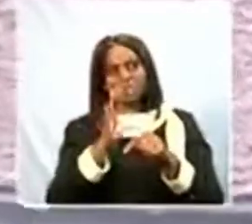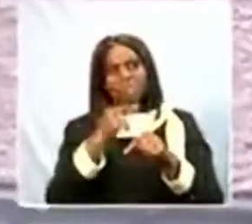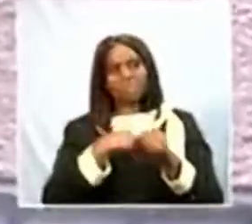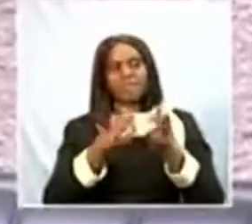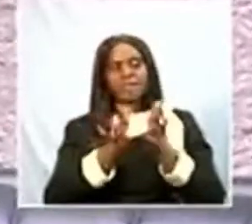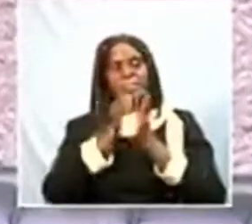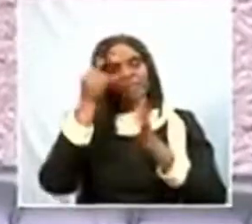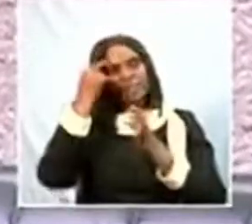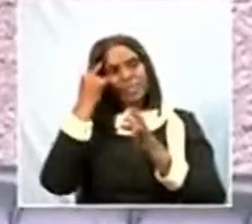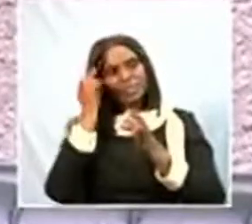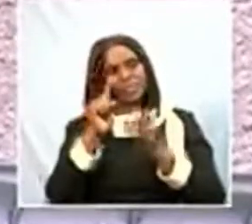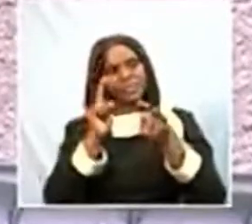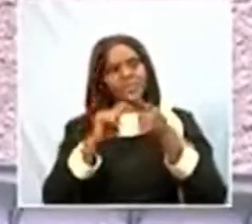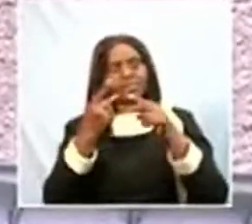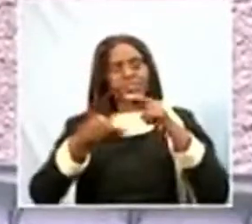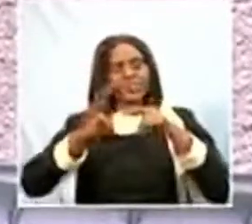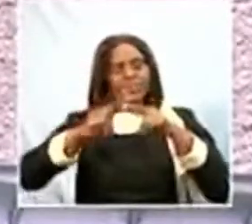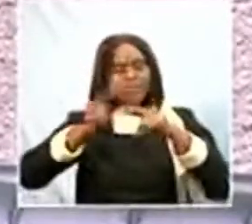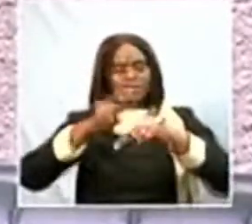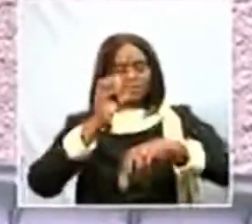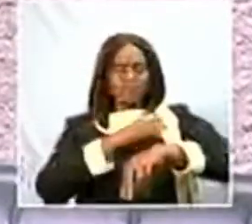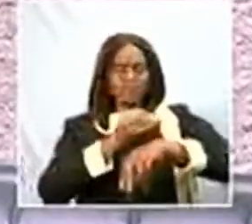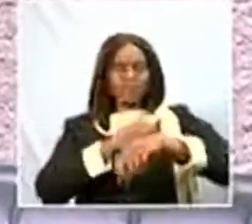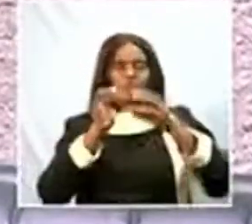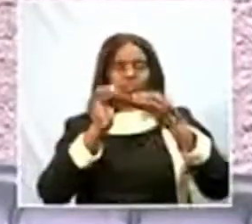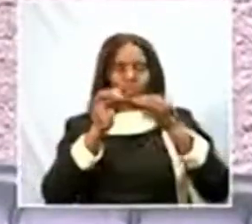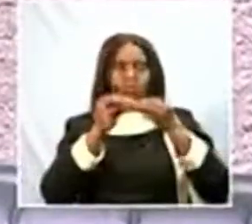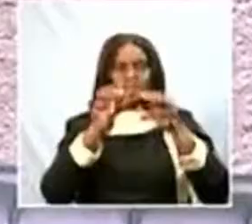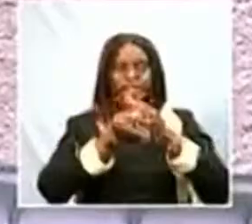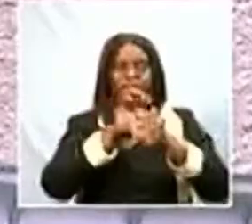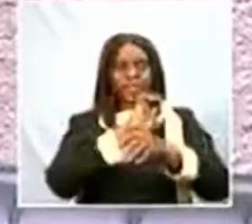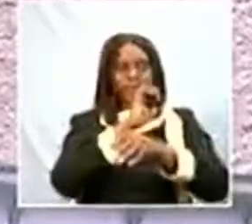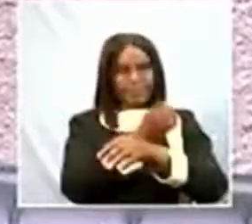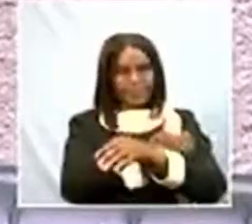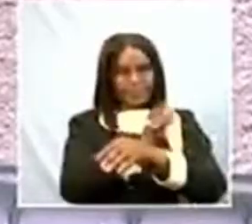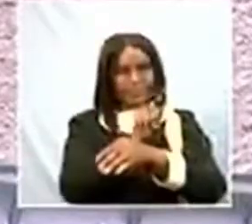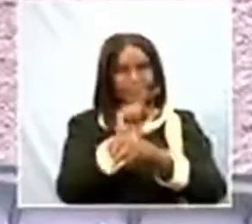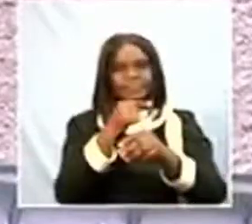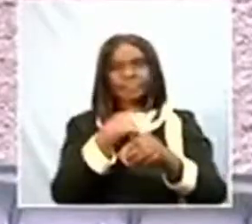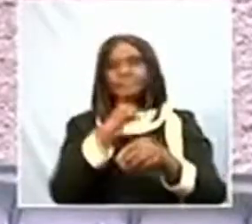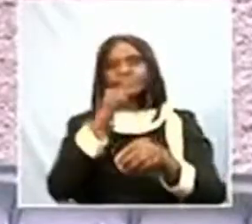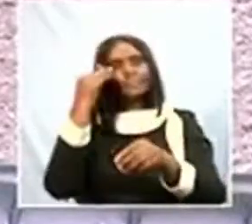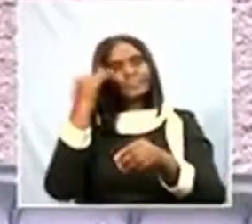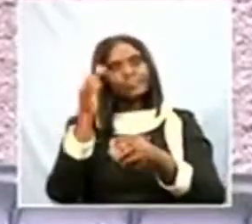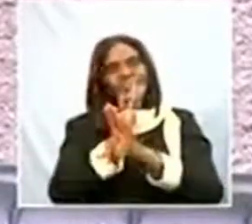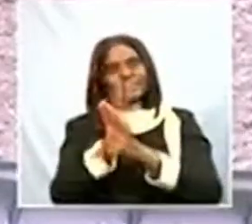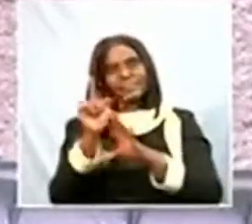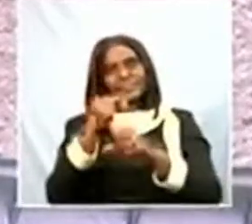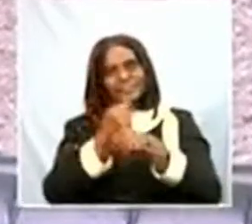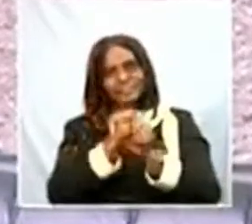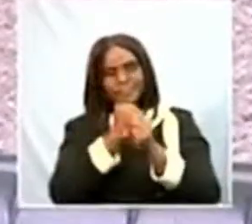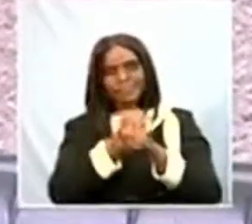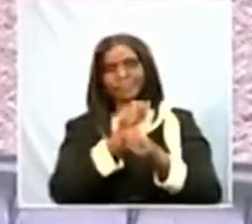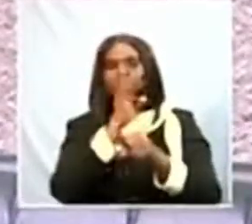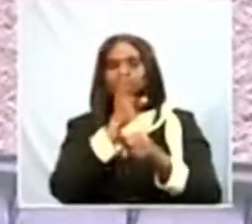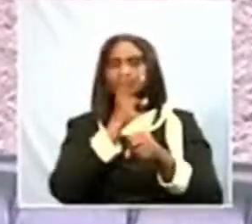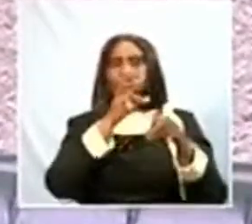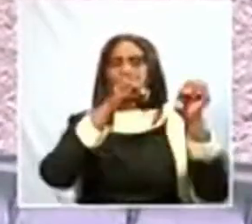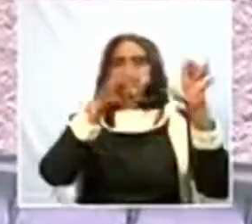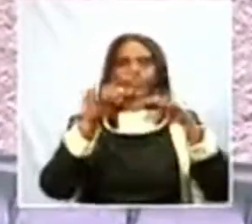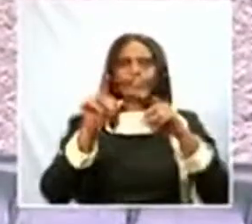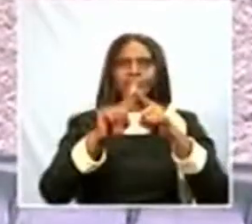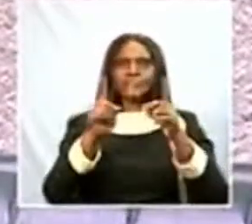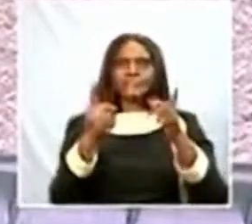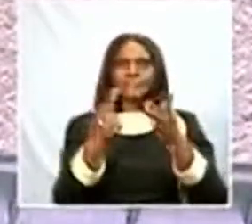urge the government to increase investments in renewable energy. I am aware that Zambia generates hydroelectricity power, but